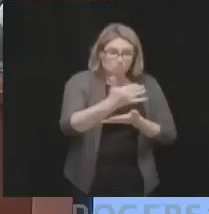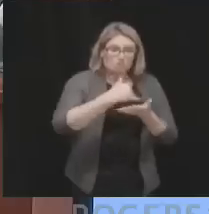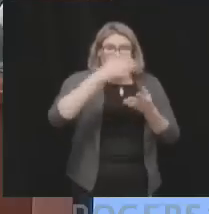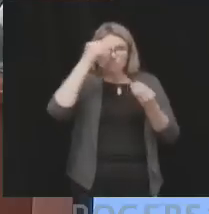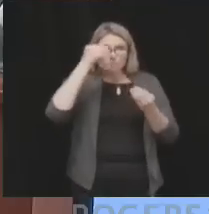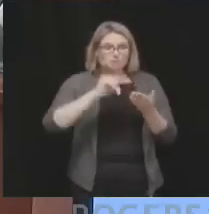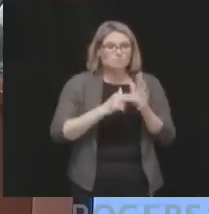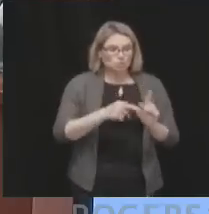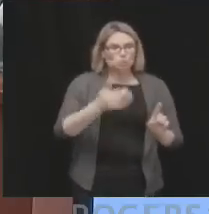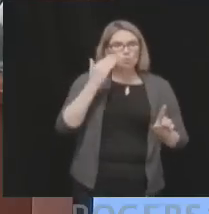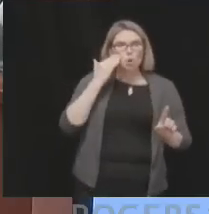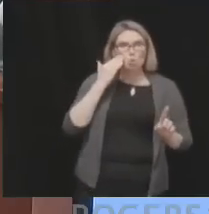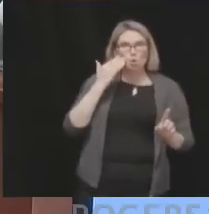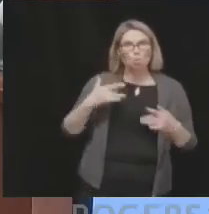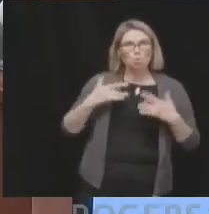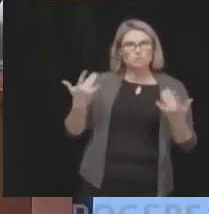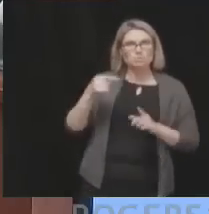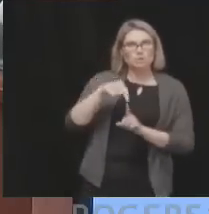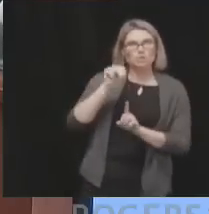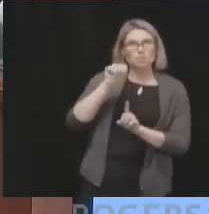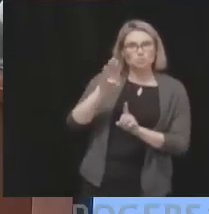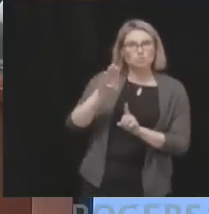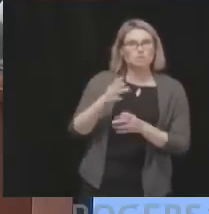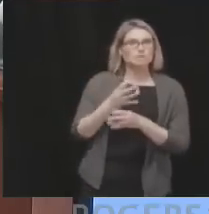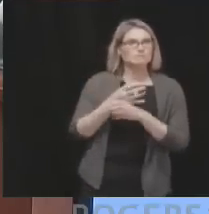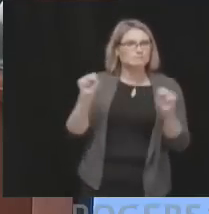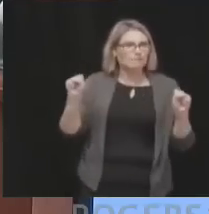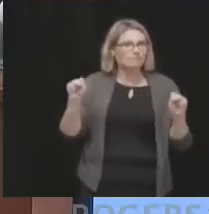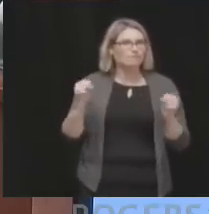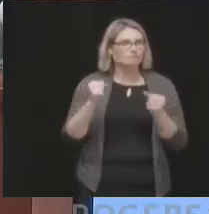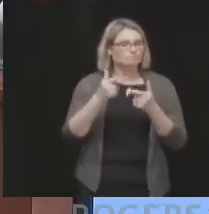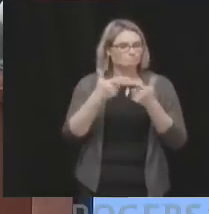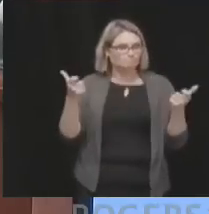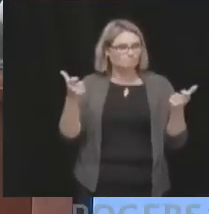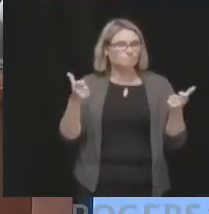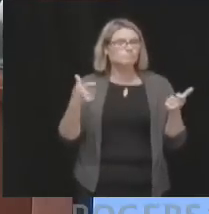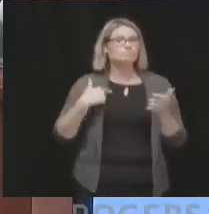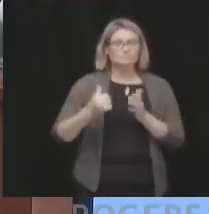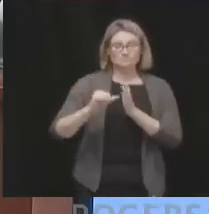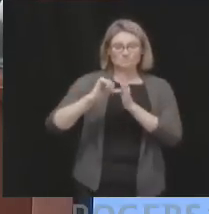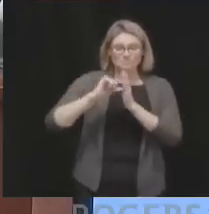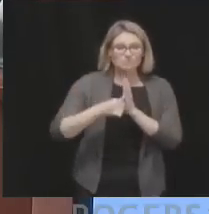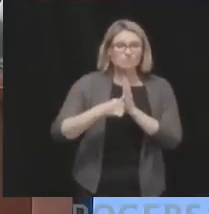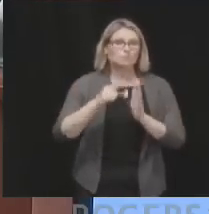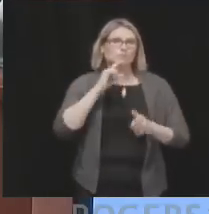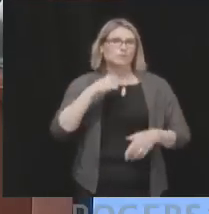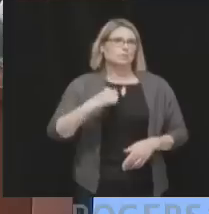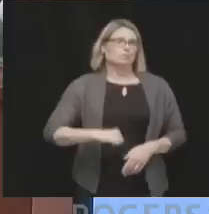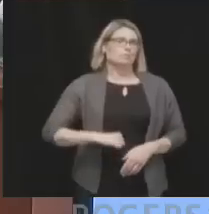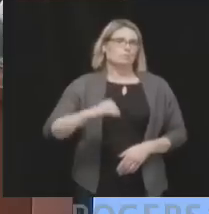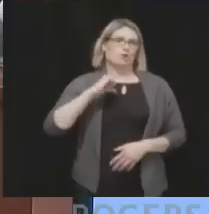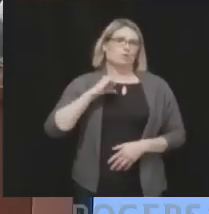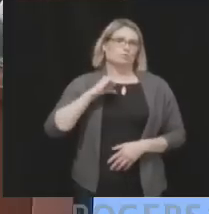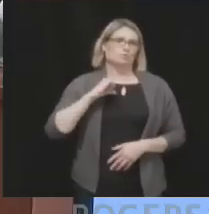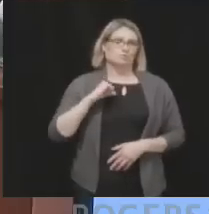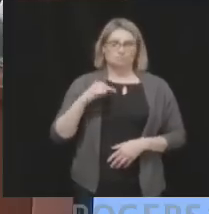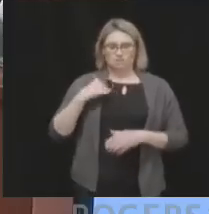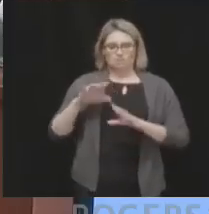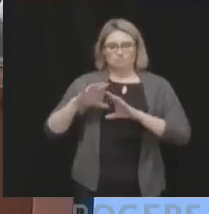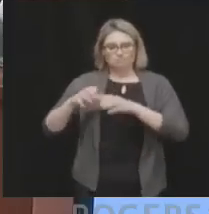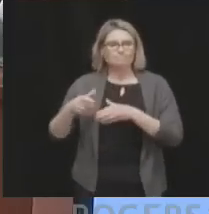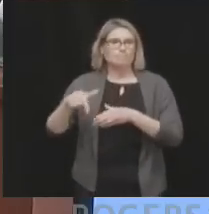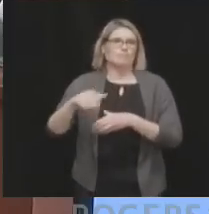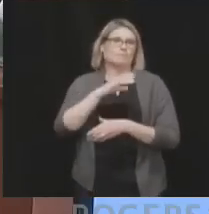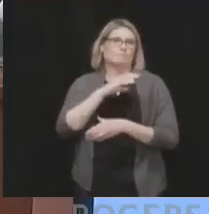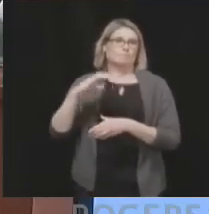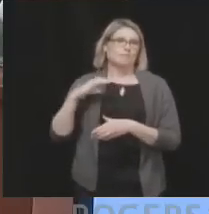Premier for opening this up to all of us as party leaders, and how proud I am of fellow New Brunswickers that took this serious